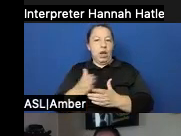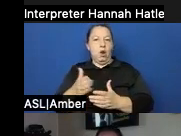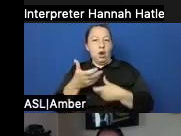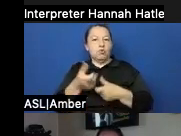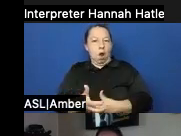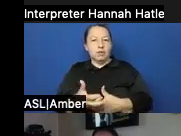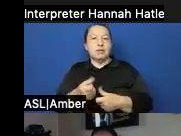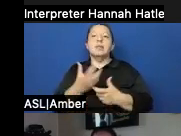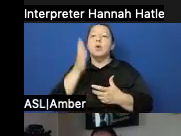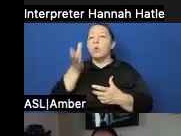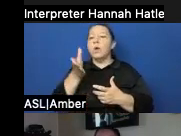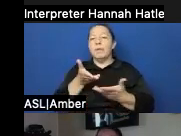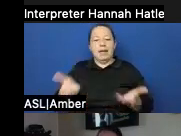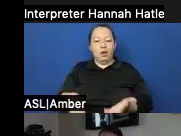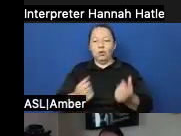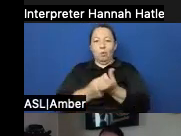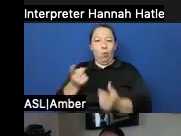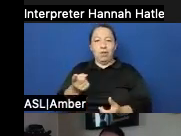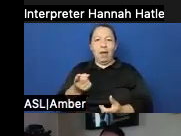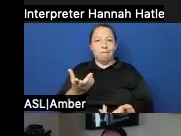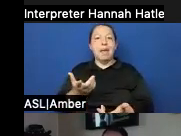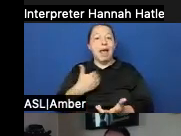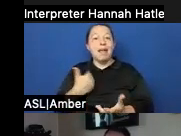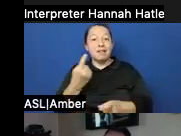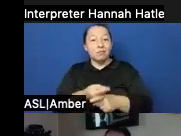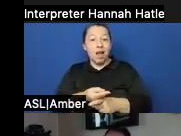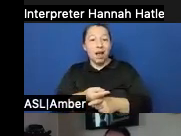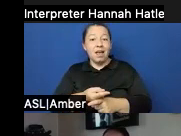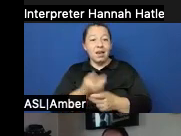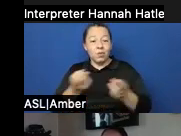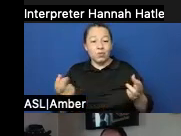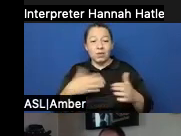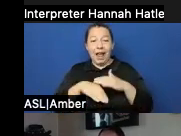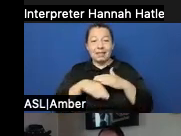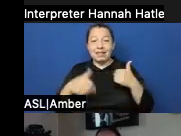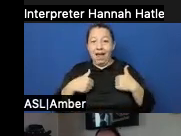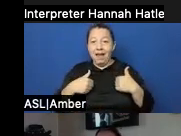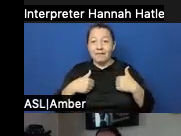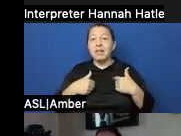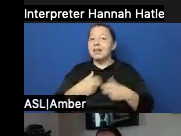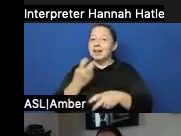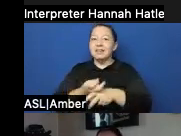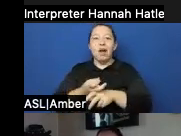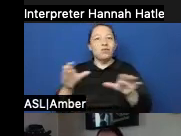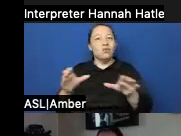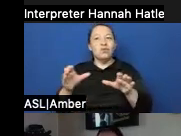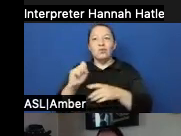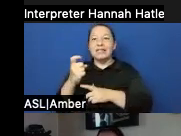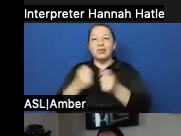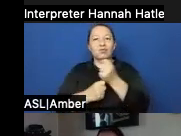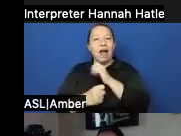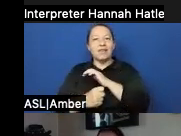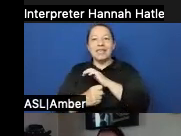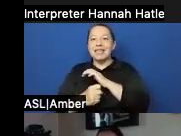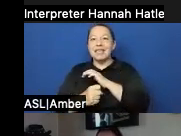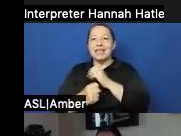that you're going to be there for them and you mean it. And you have the right resources and access, because it's hard to do sex trafficking advocacy and